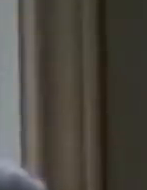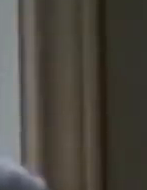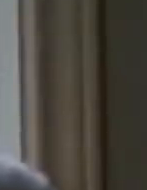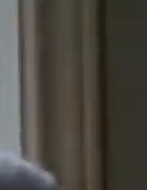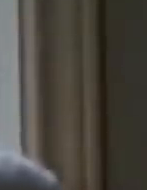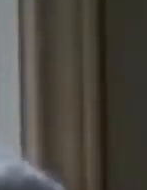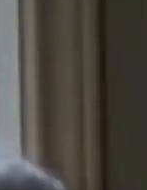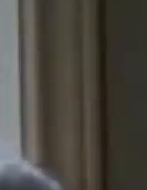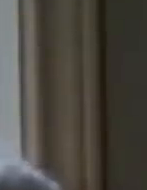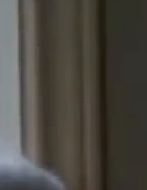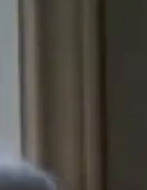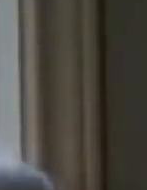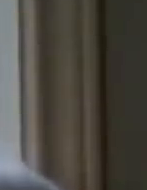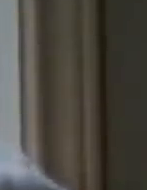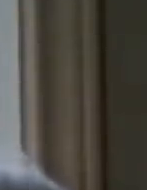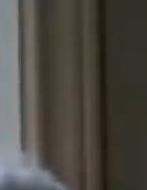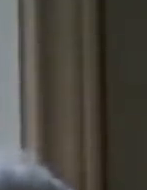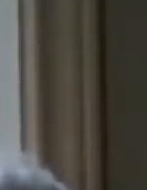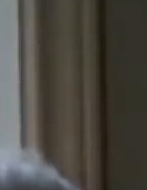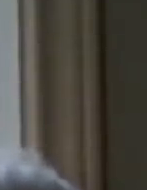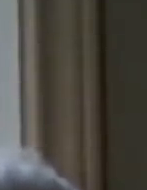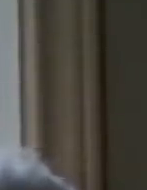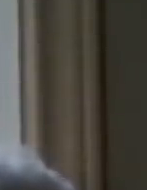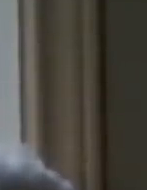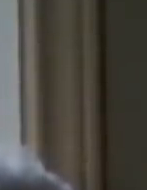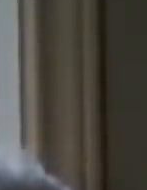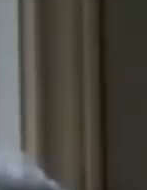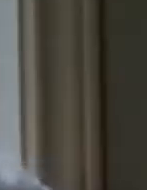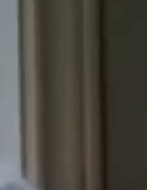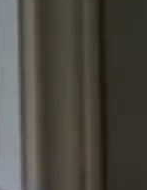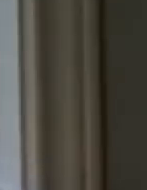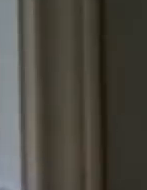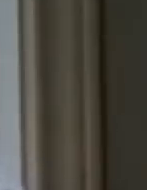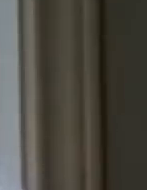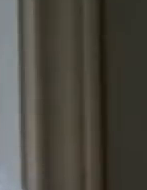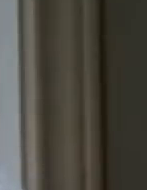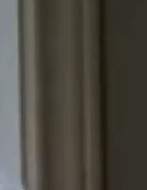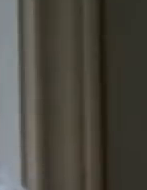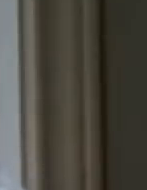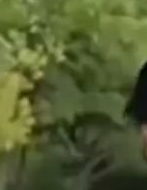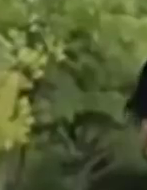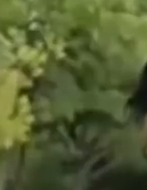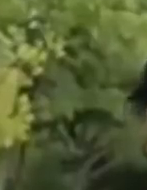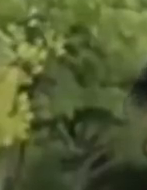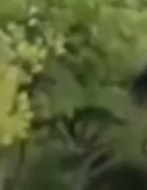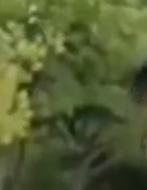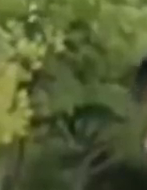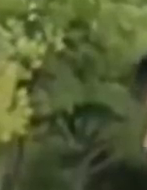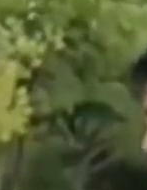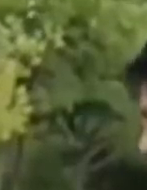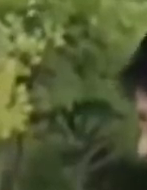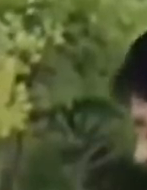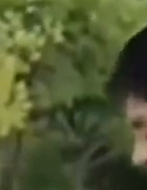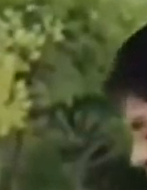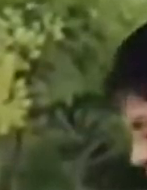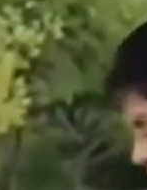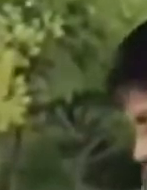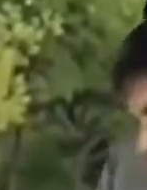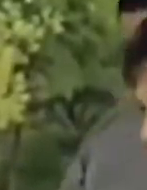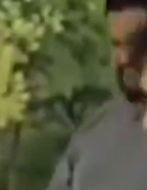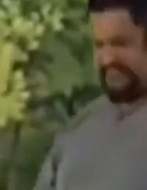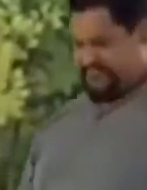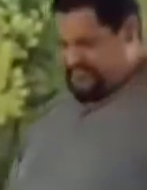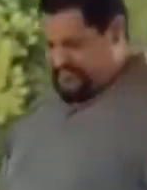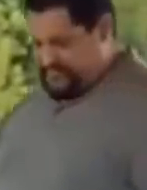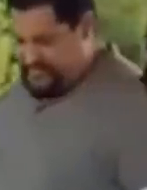Adjusting to this new norm can be difficult, where social distancing has become key, especially in our community,